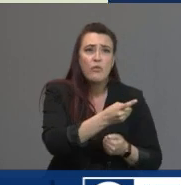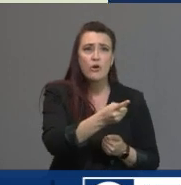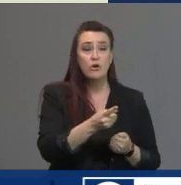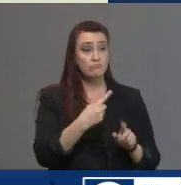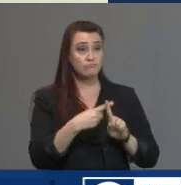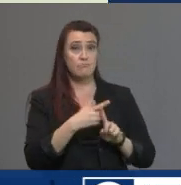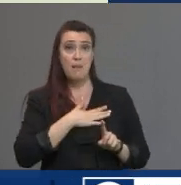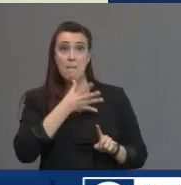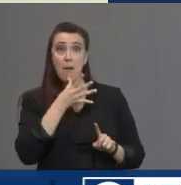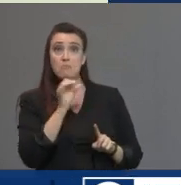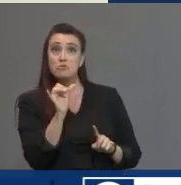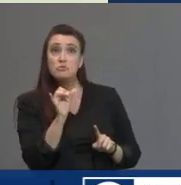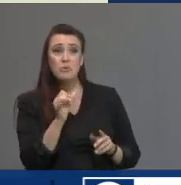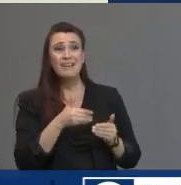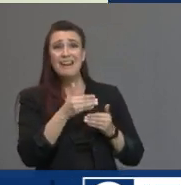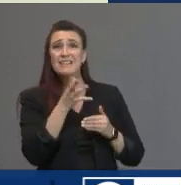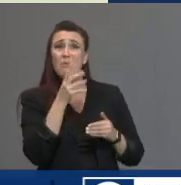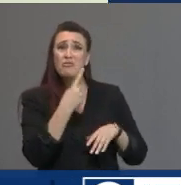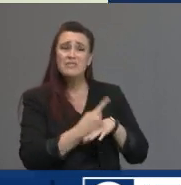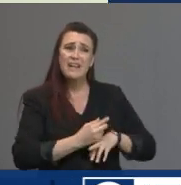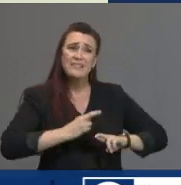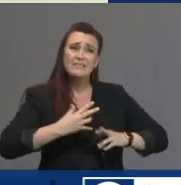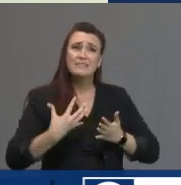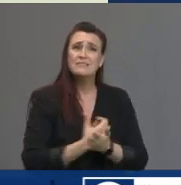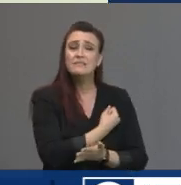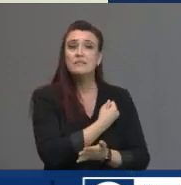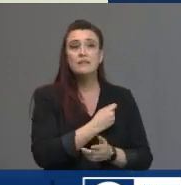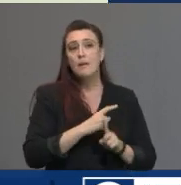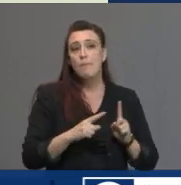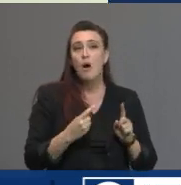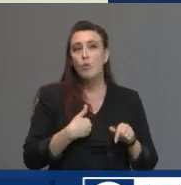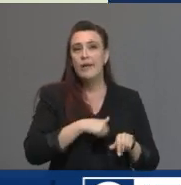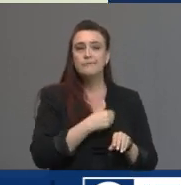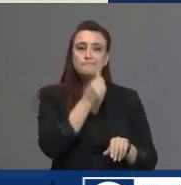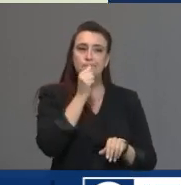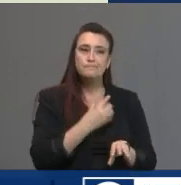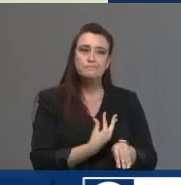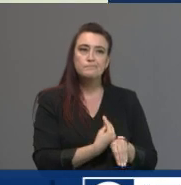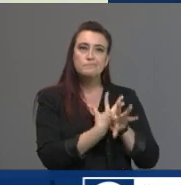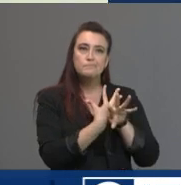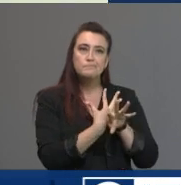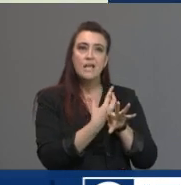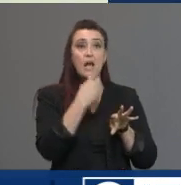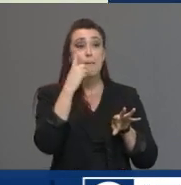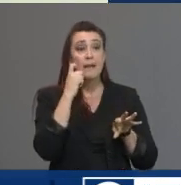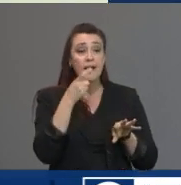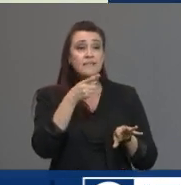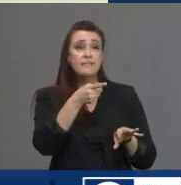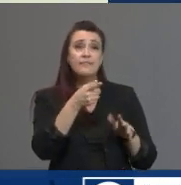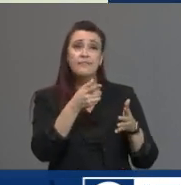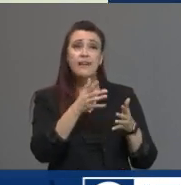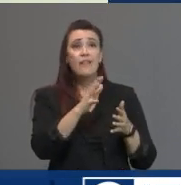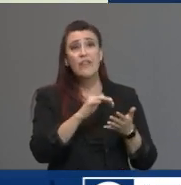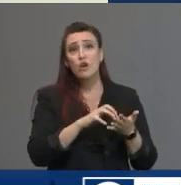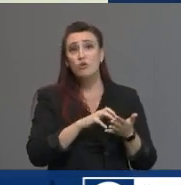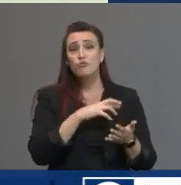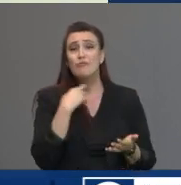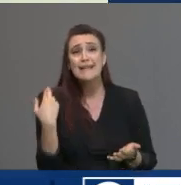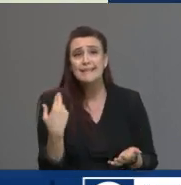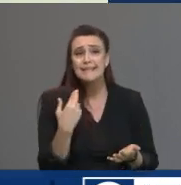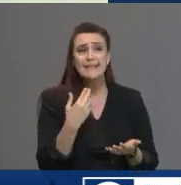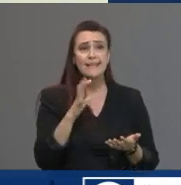my mom next Mother's Day, but we did it because it was the right thing to do, because of the category that they fell into and